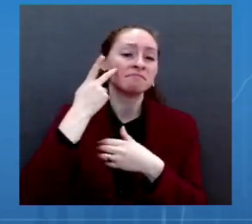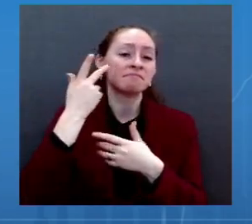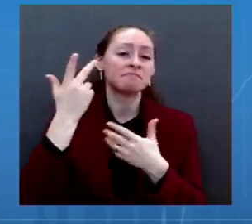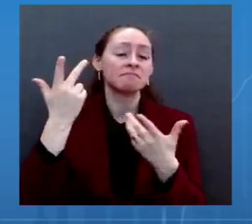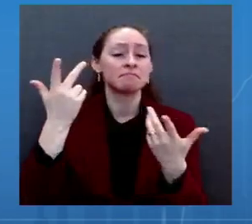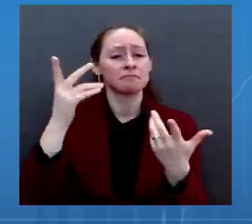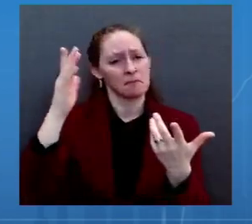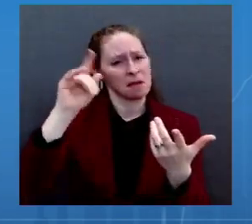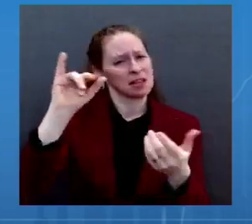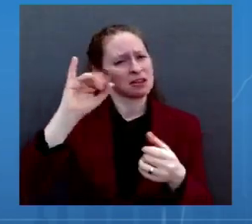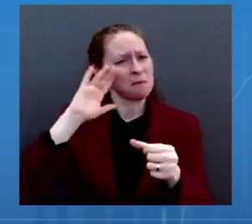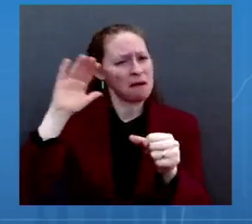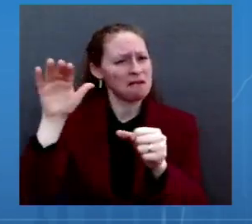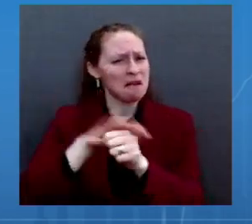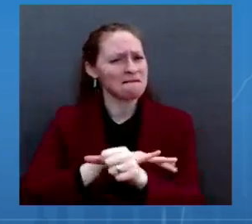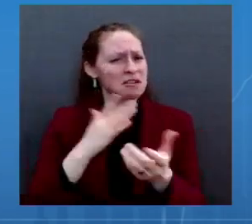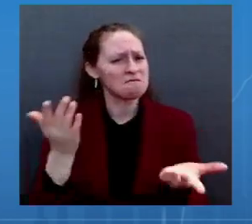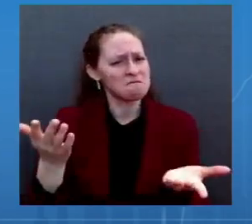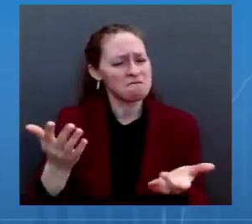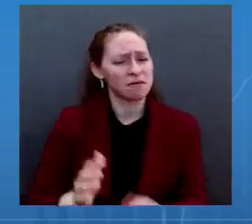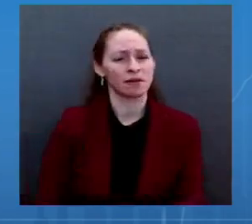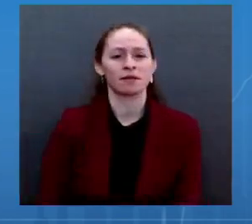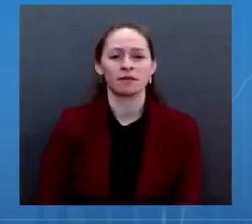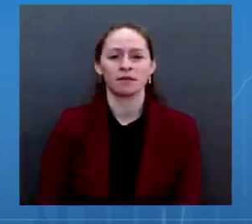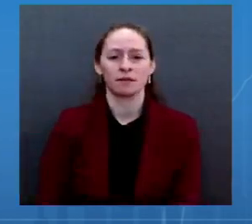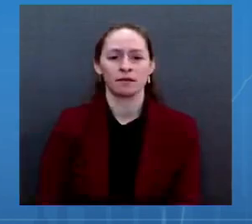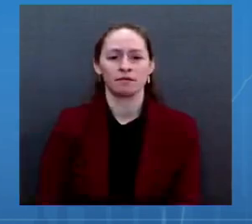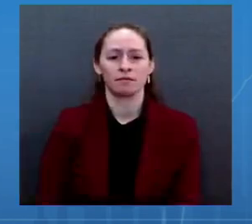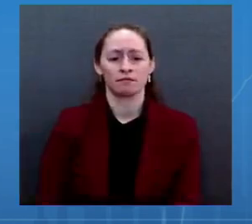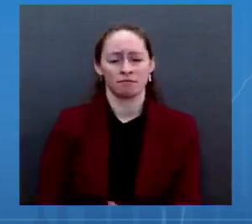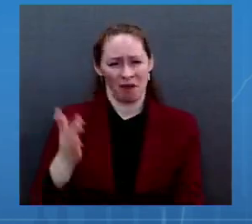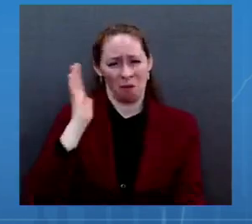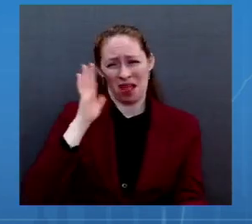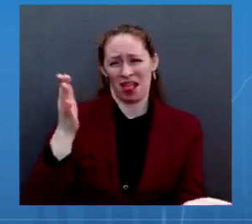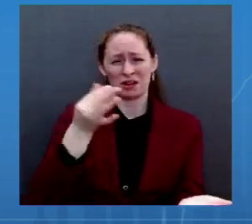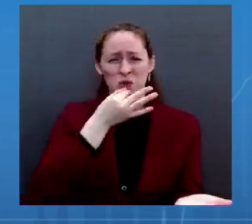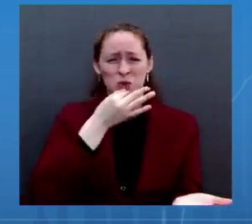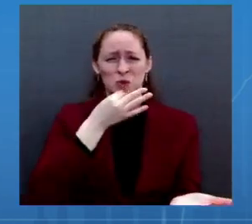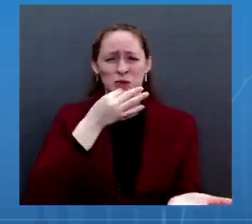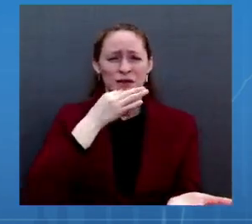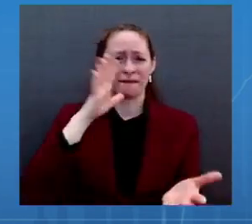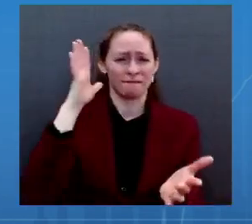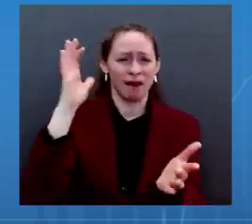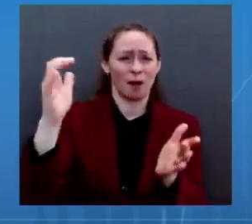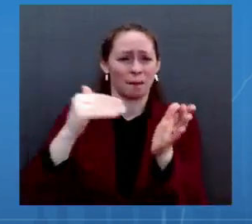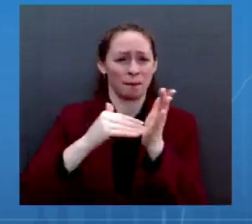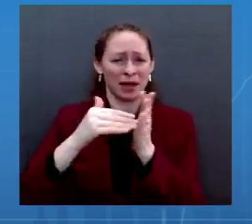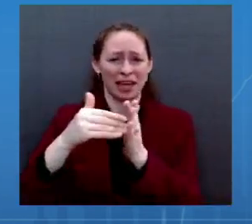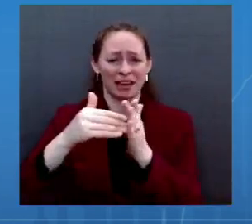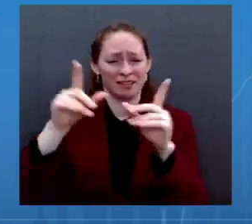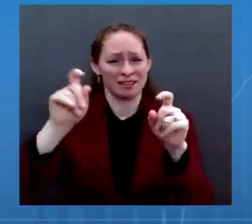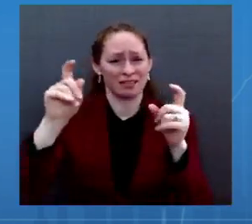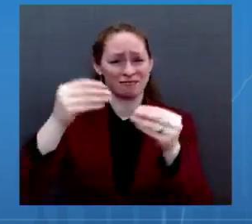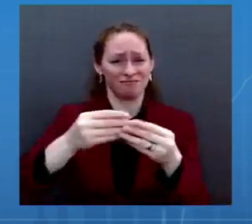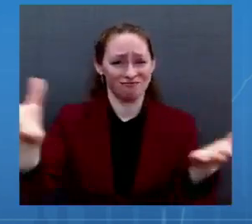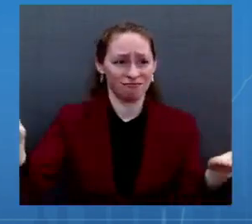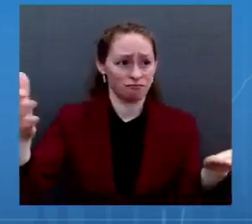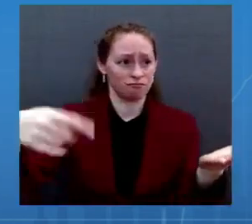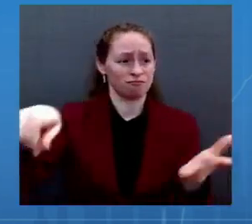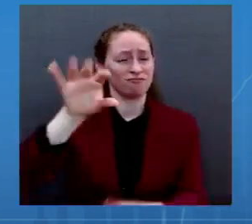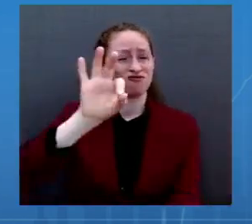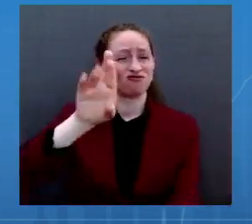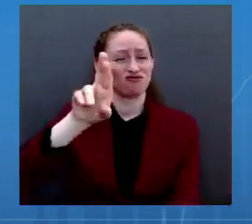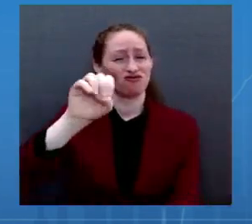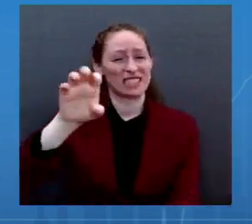are going to become available through the website, those are all going to be free. So the cost of getting